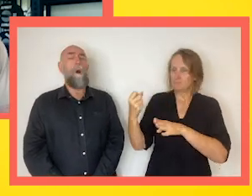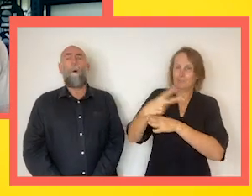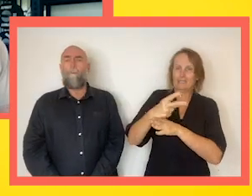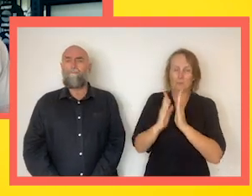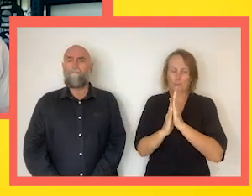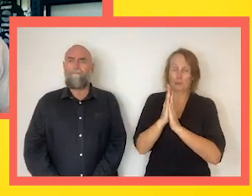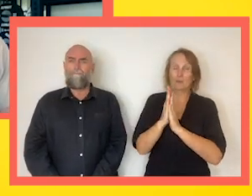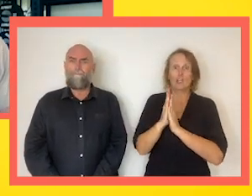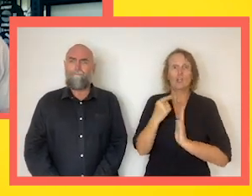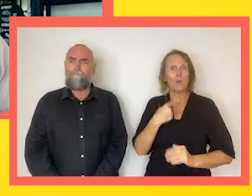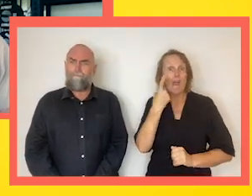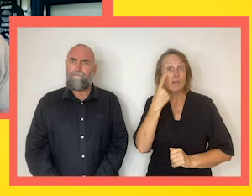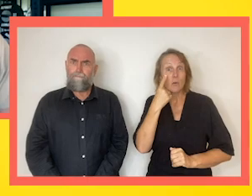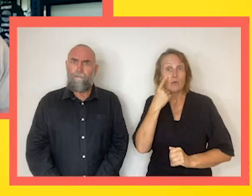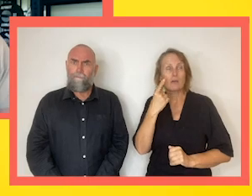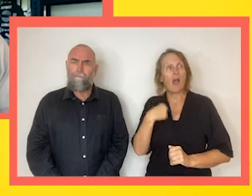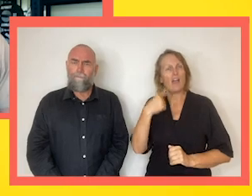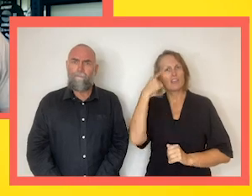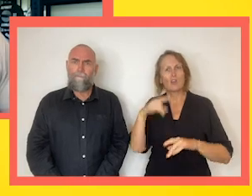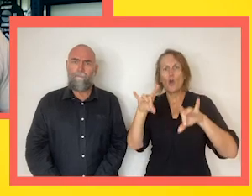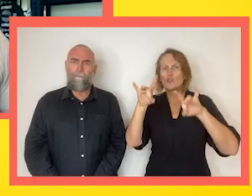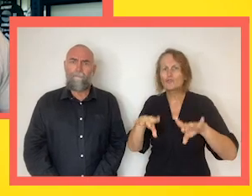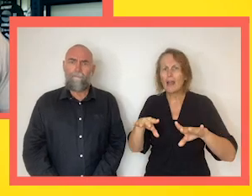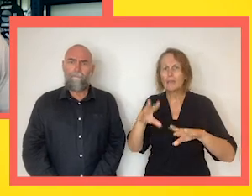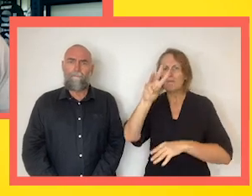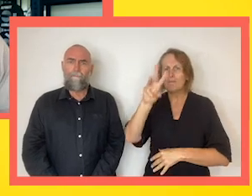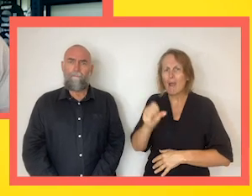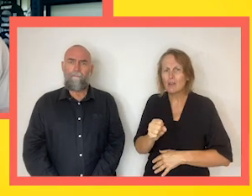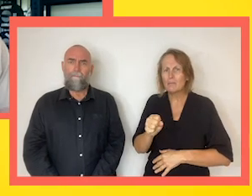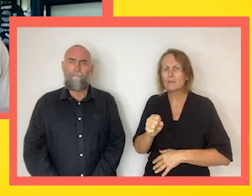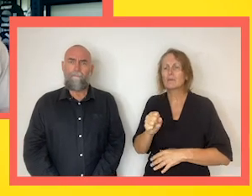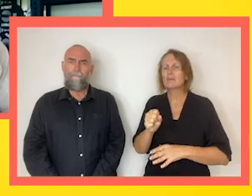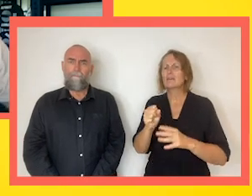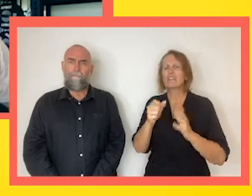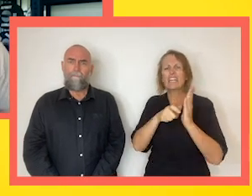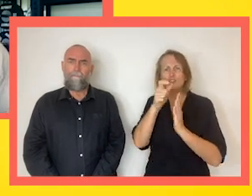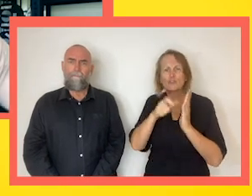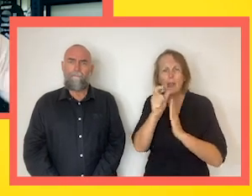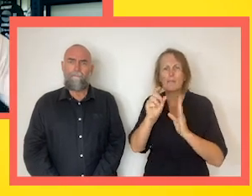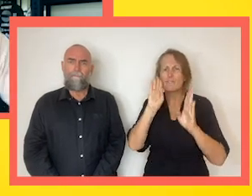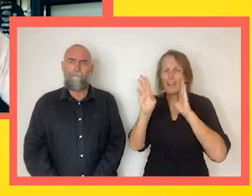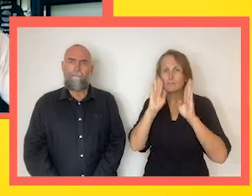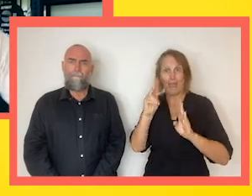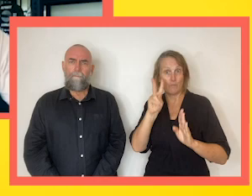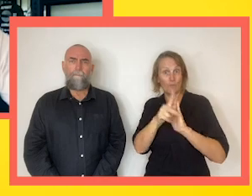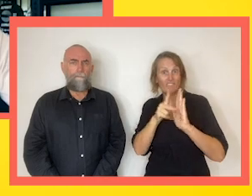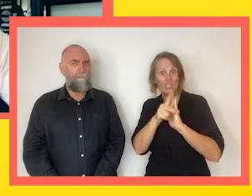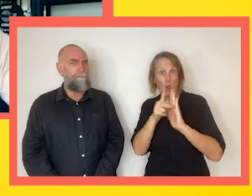there's video footage on, I believe, the Australian Paralympics Instagram, Facebook, and you should just see the